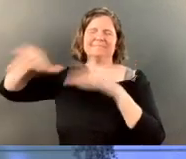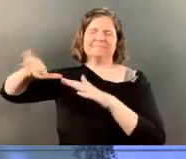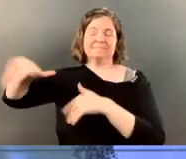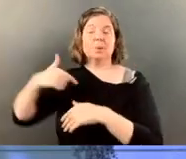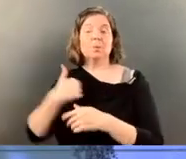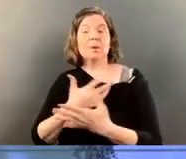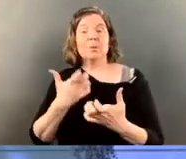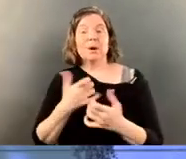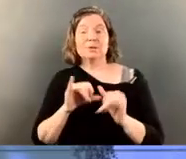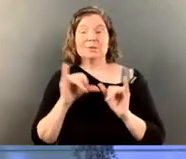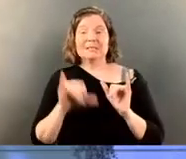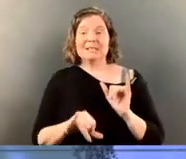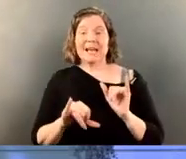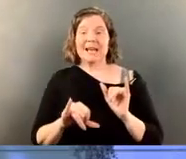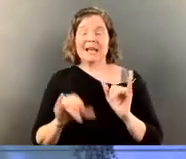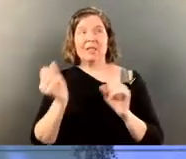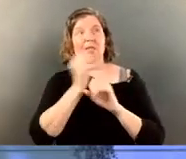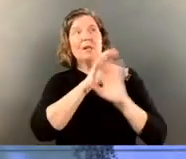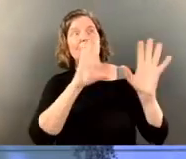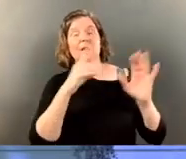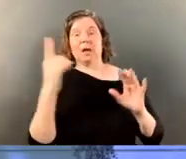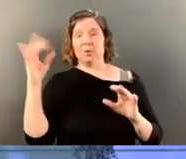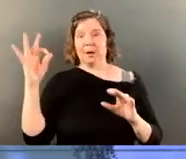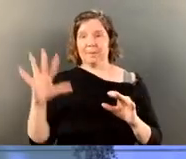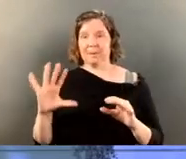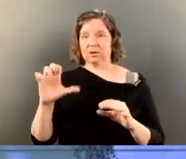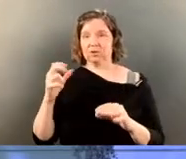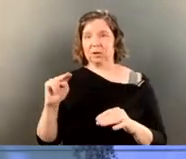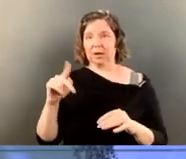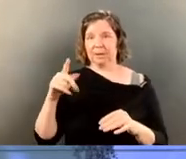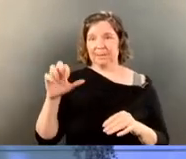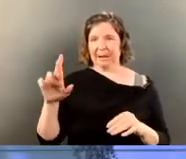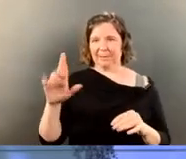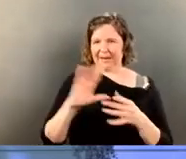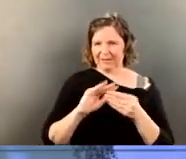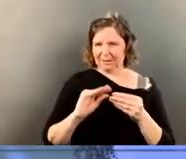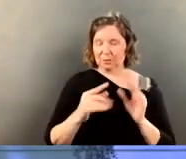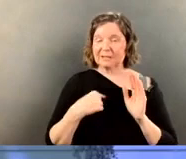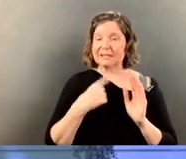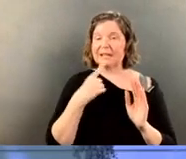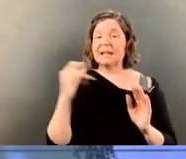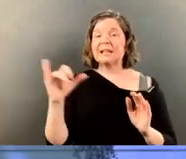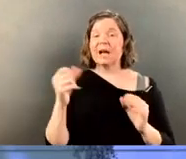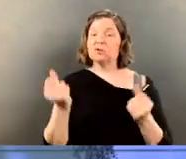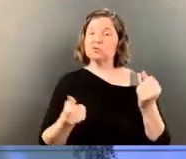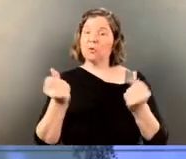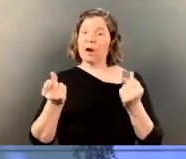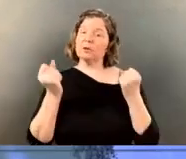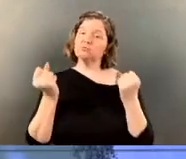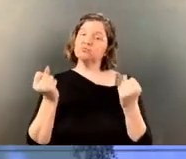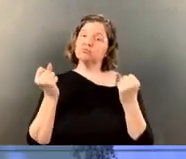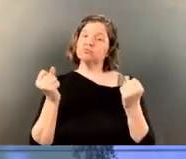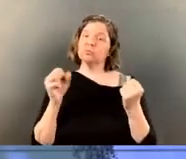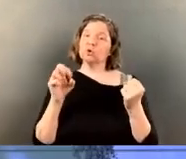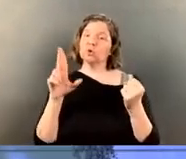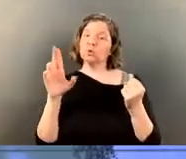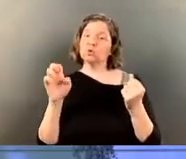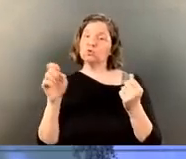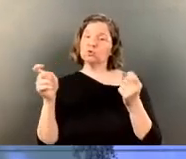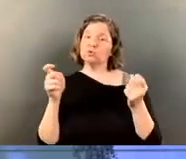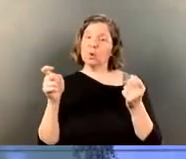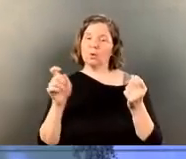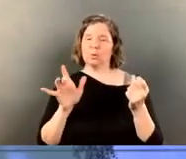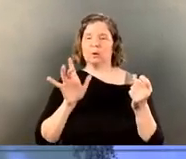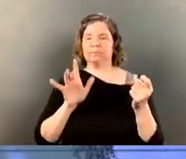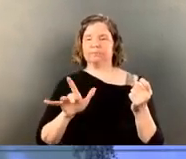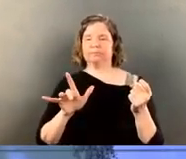we would like to stay in the illusion. One pastor, John Piper, gave this illustration. He said, it's like cruise control. It's like we want to hop